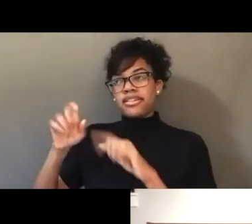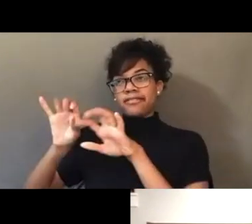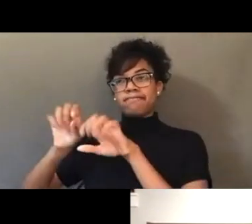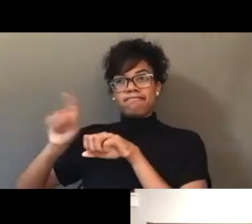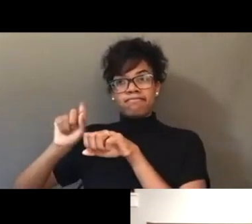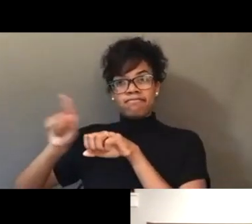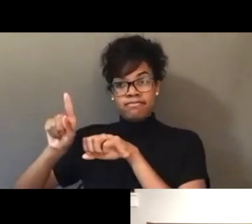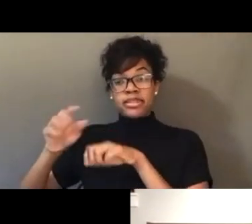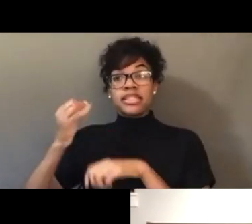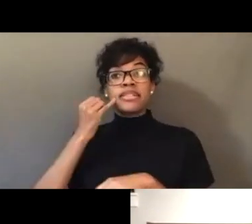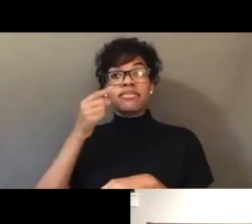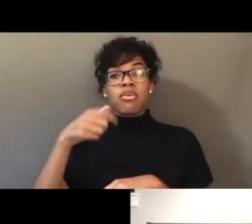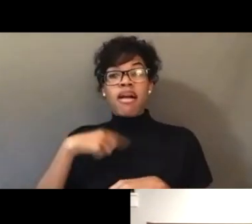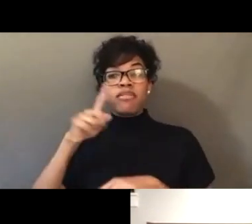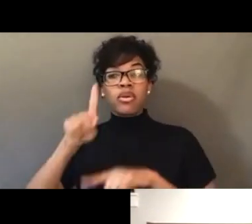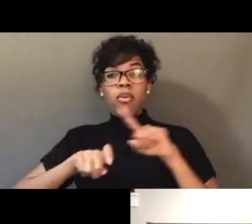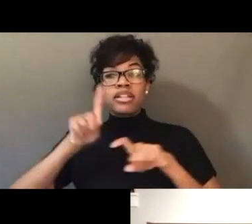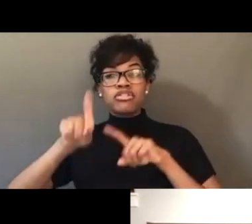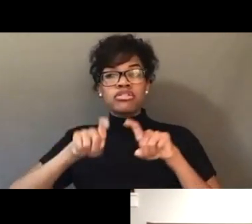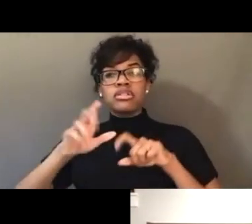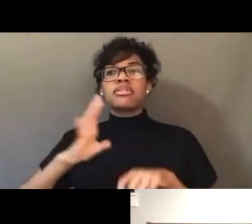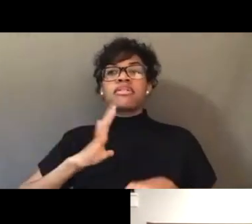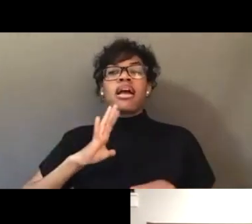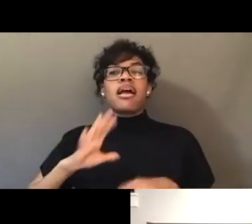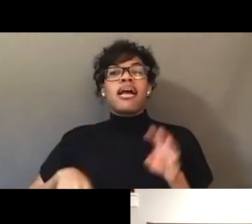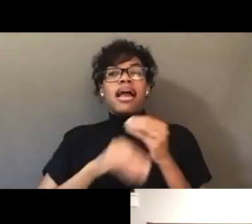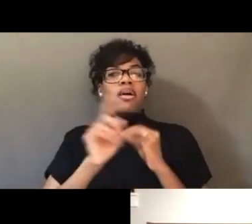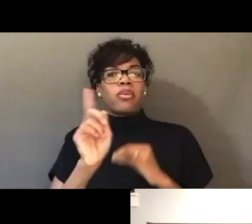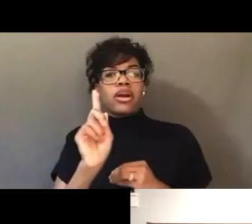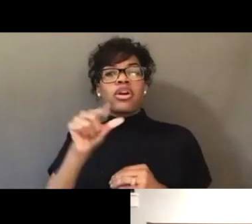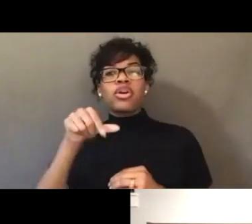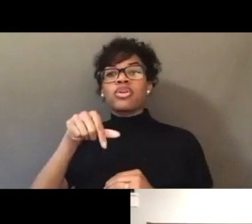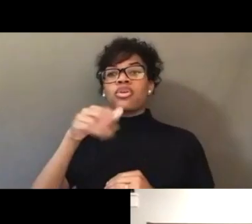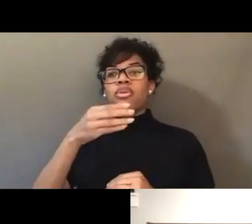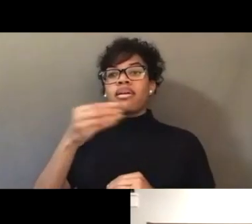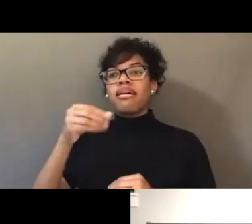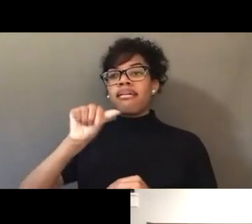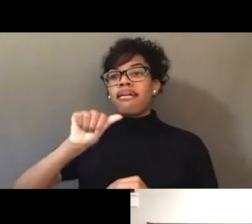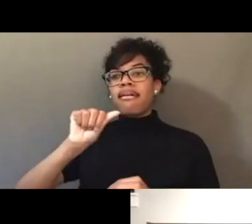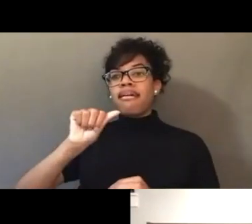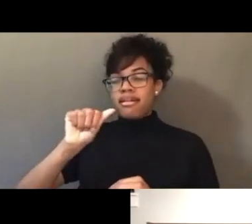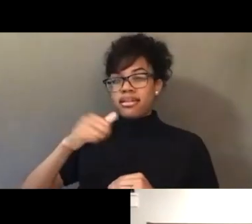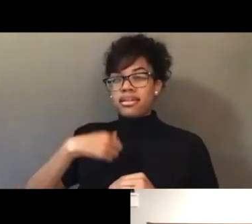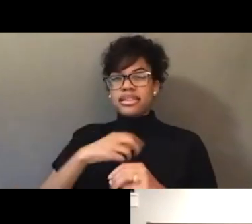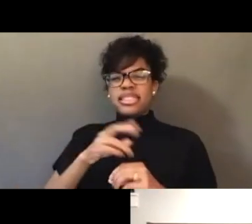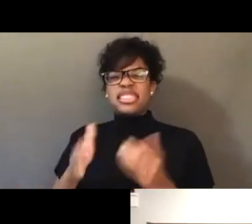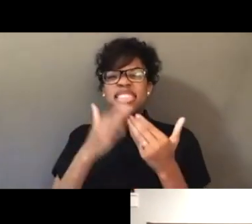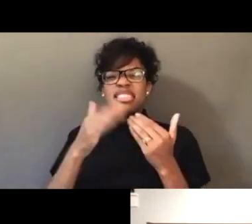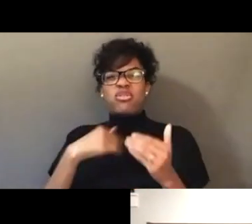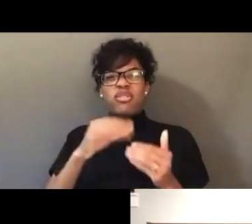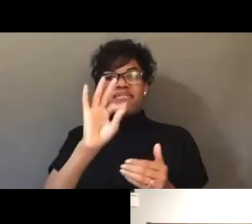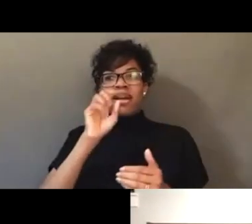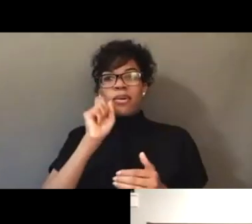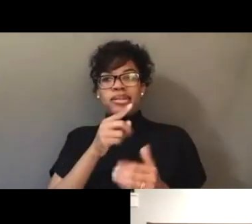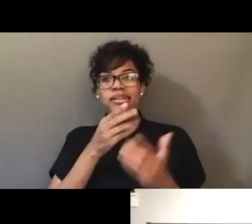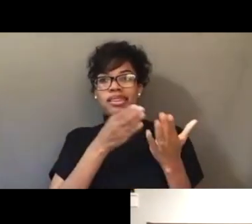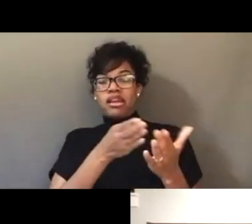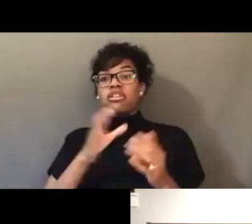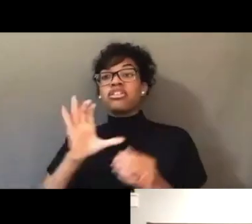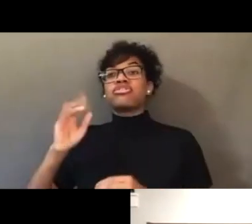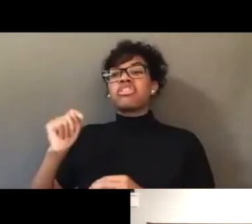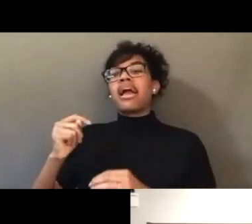Q&A function so that when we get to the Q&A, we can easily identify the questions. Know that we won't be able to get to all of